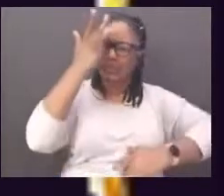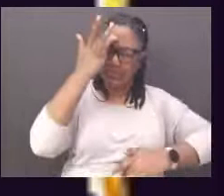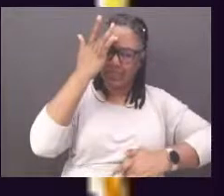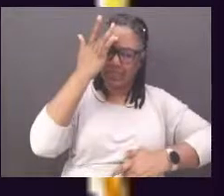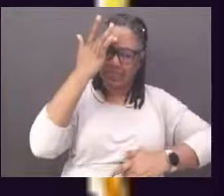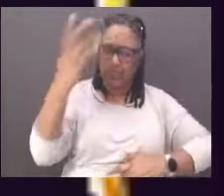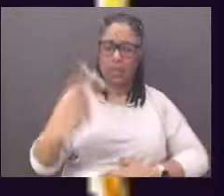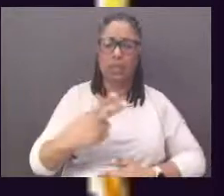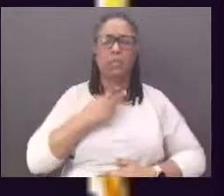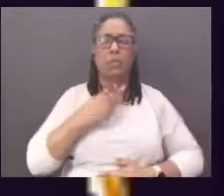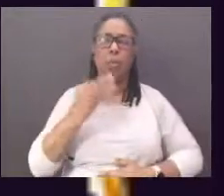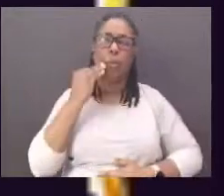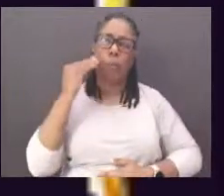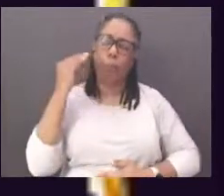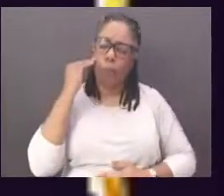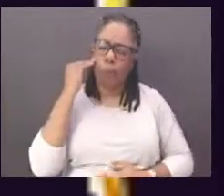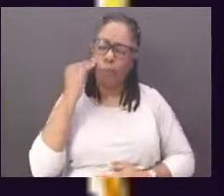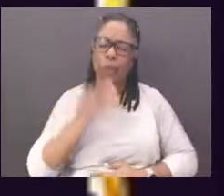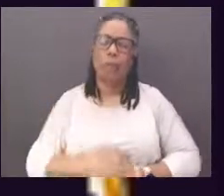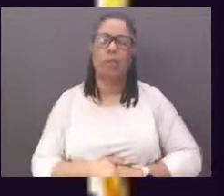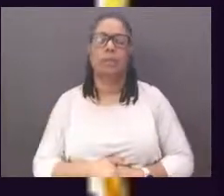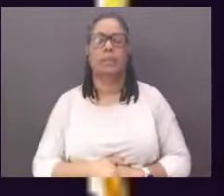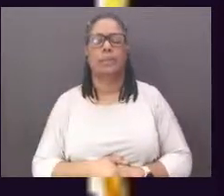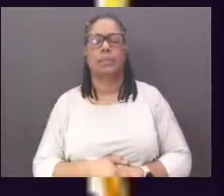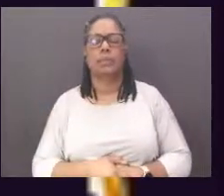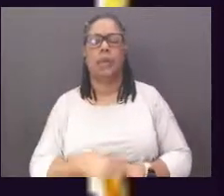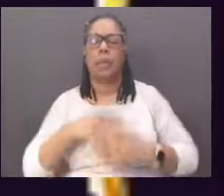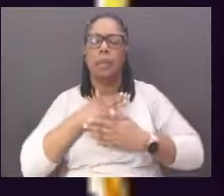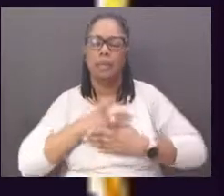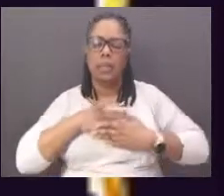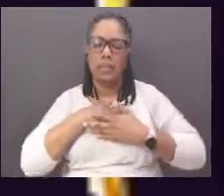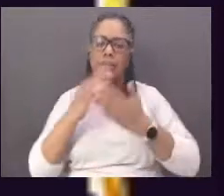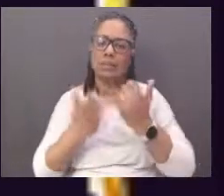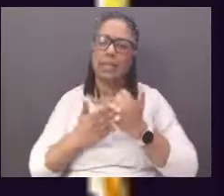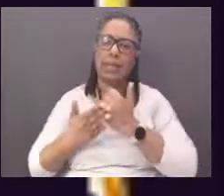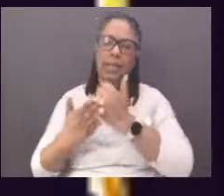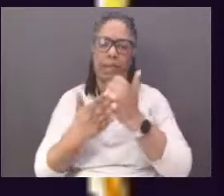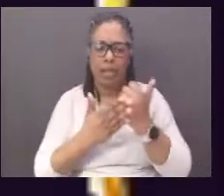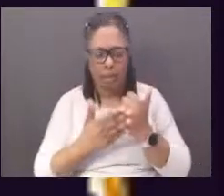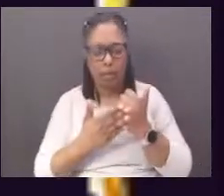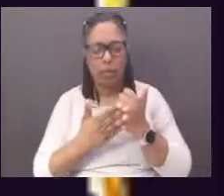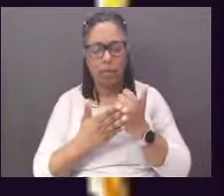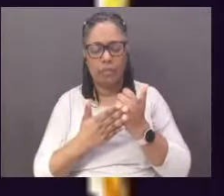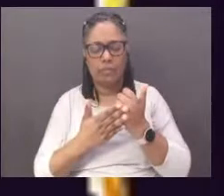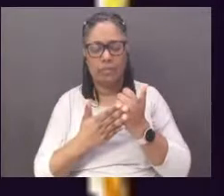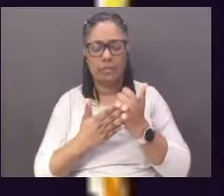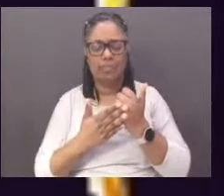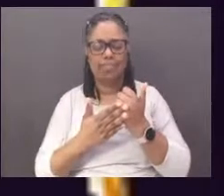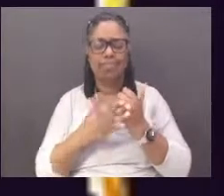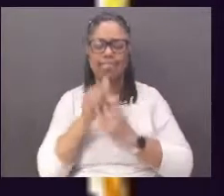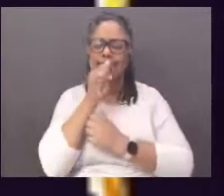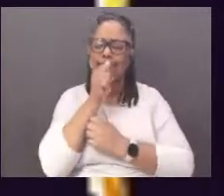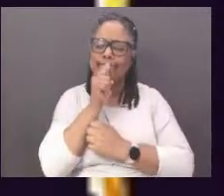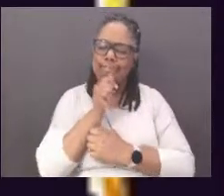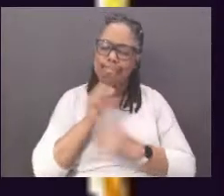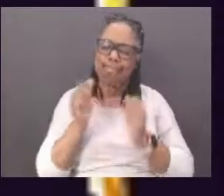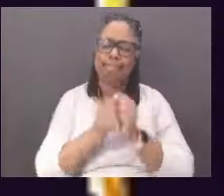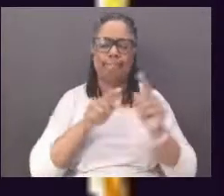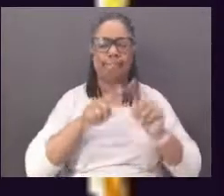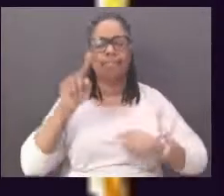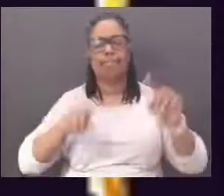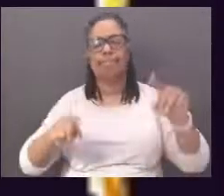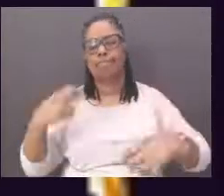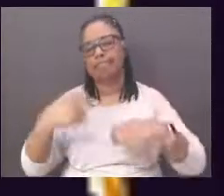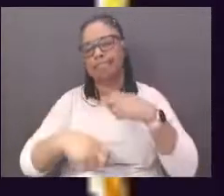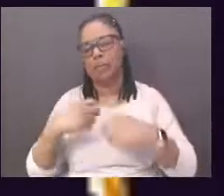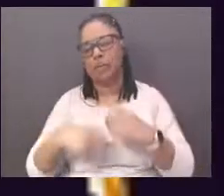Help us as we go through our problems. Heavenly Father, here